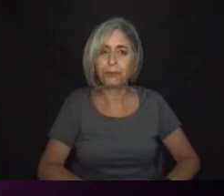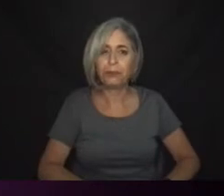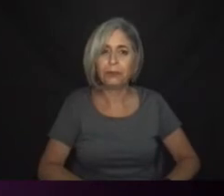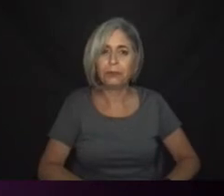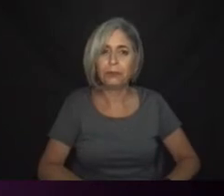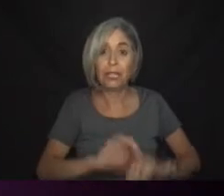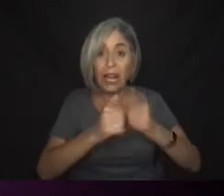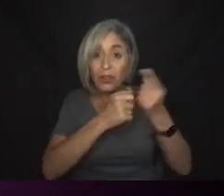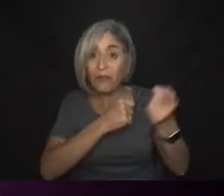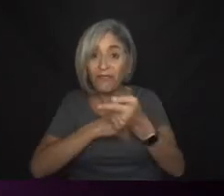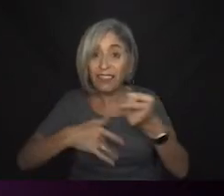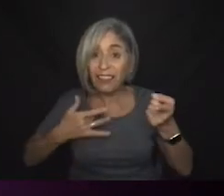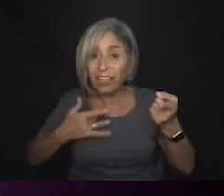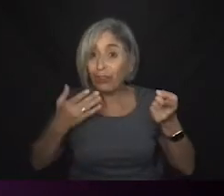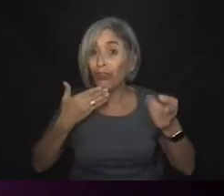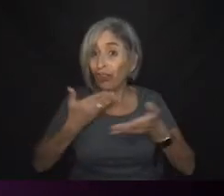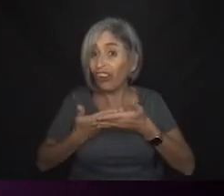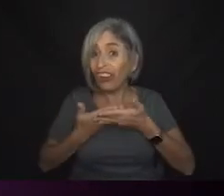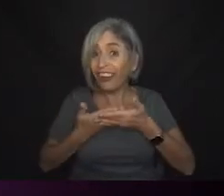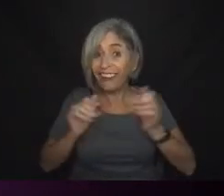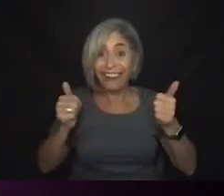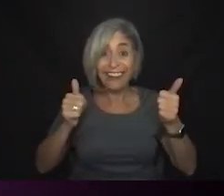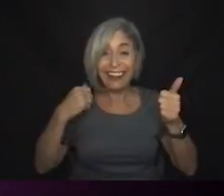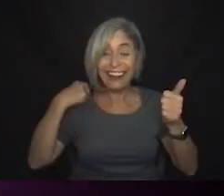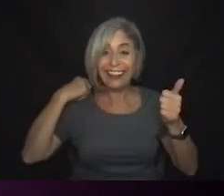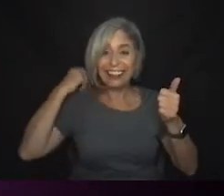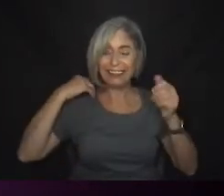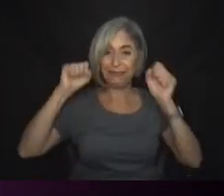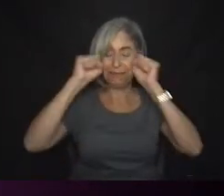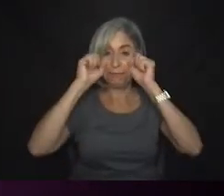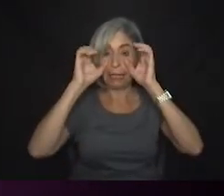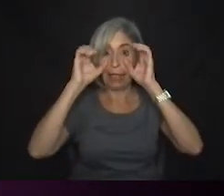How are you feeling? Good? Caffeinated?